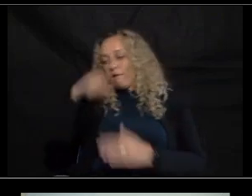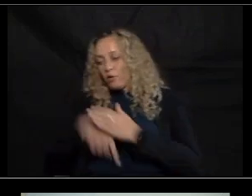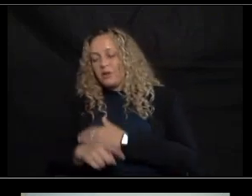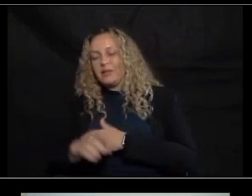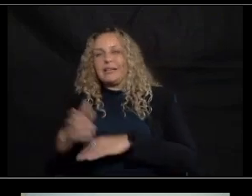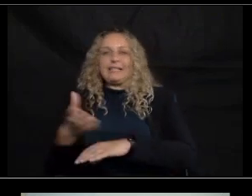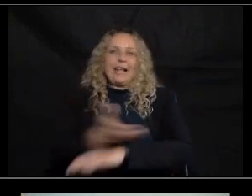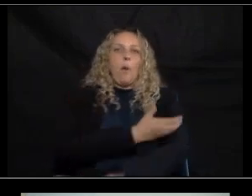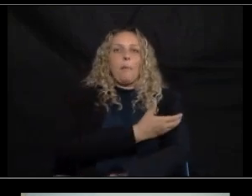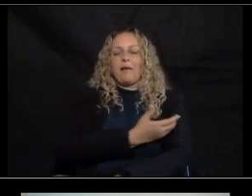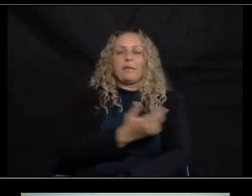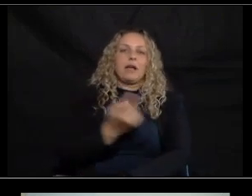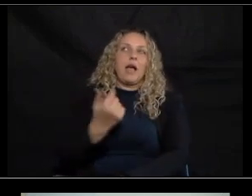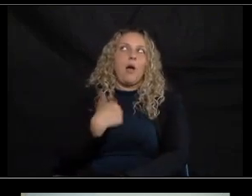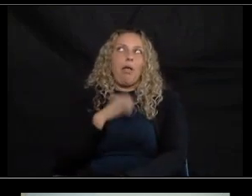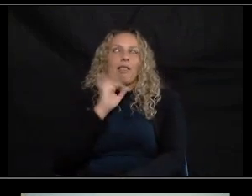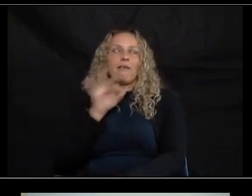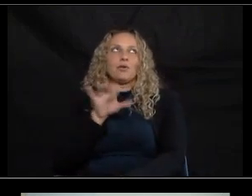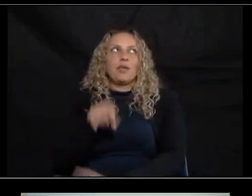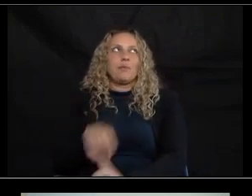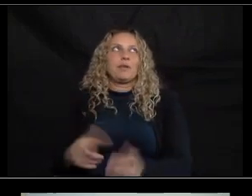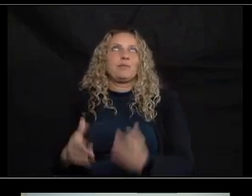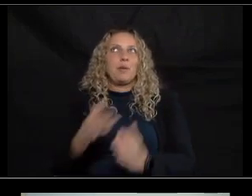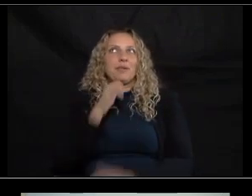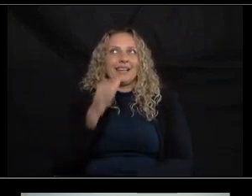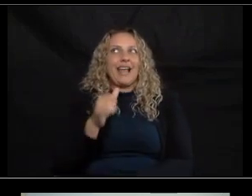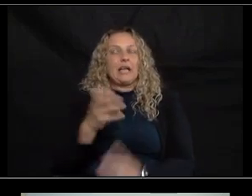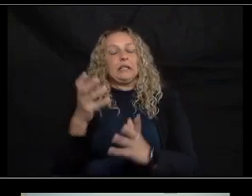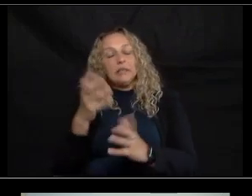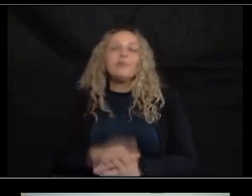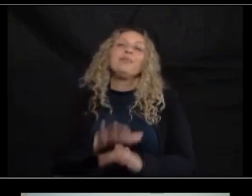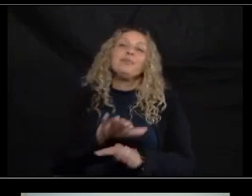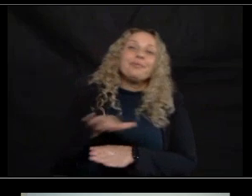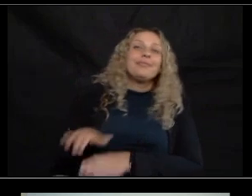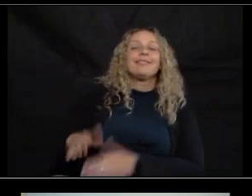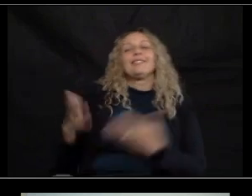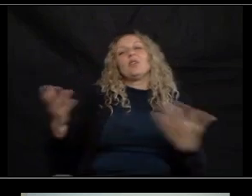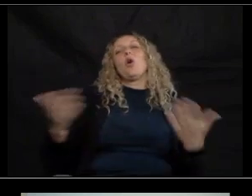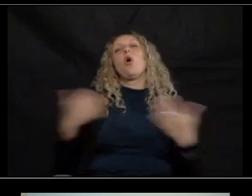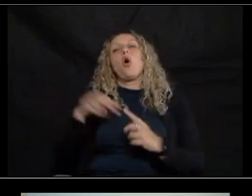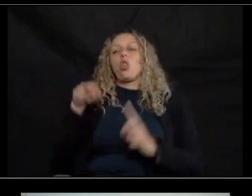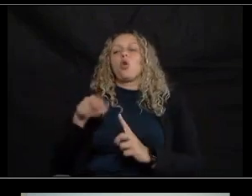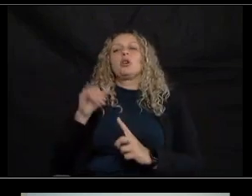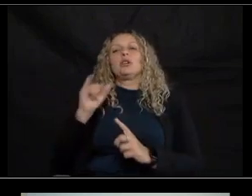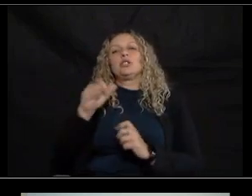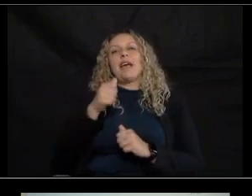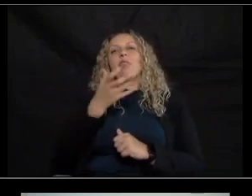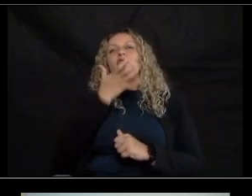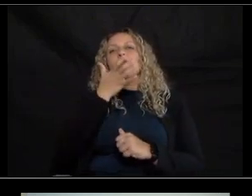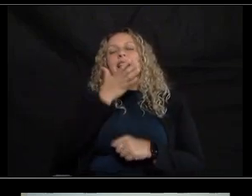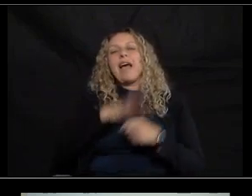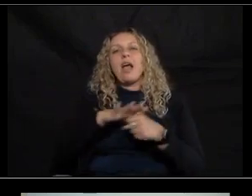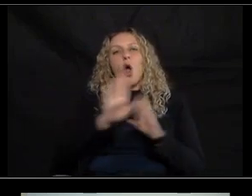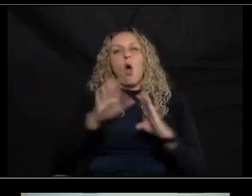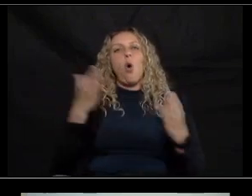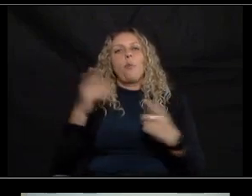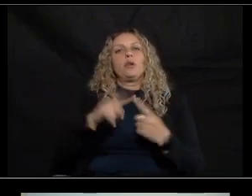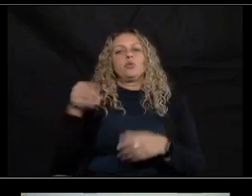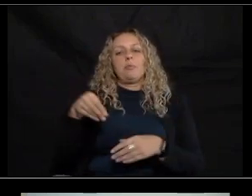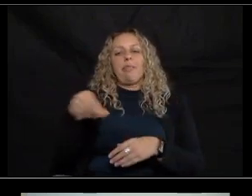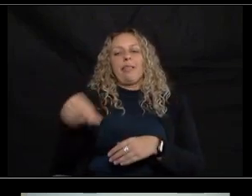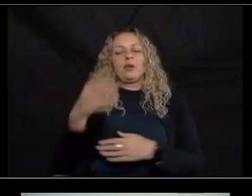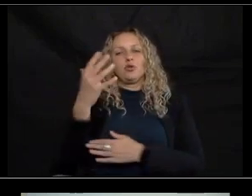pavement. I would love to do that, but that's probably not so feasible. So looking just at the grassy areas that are open, and